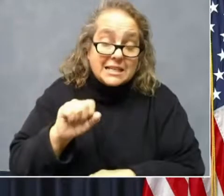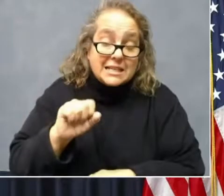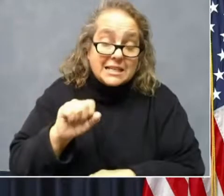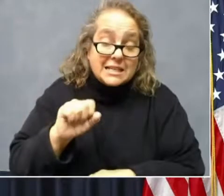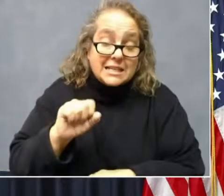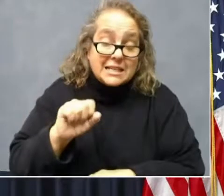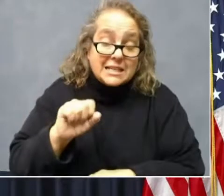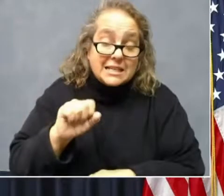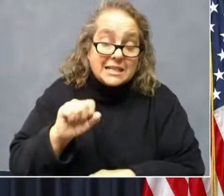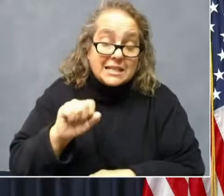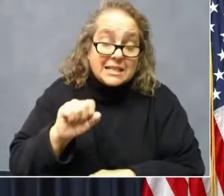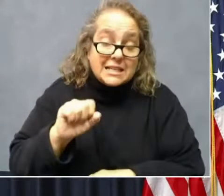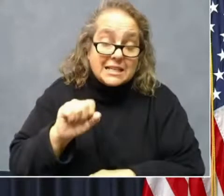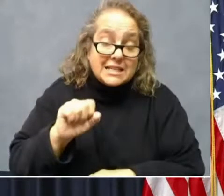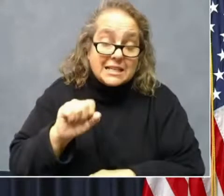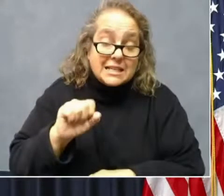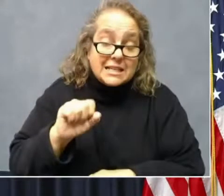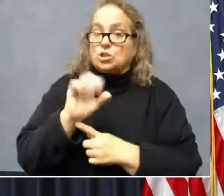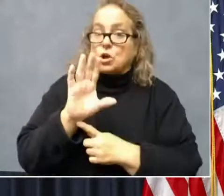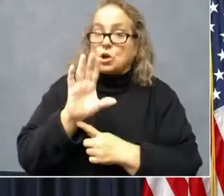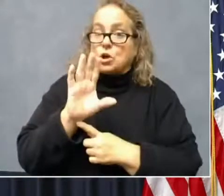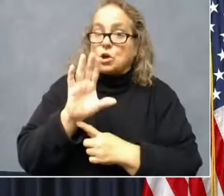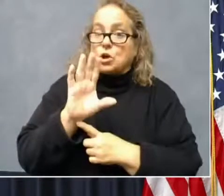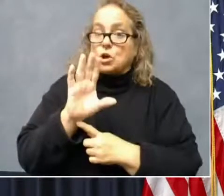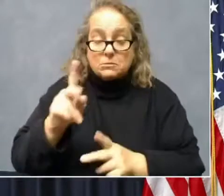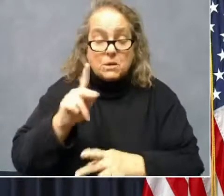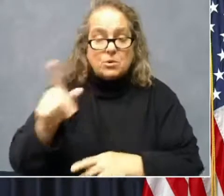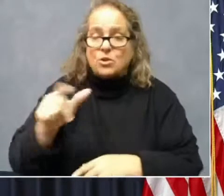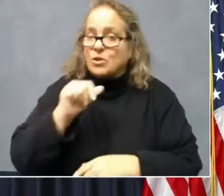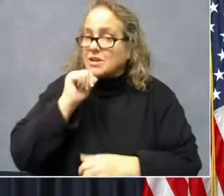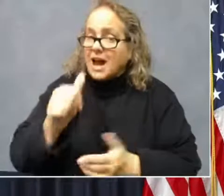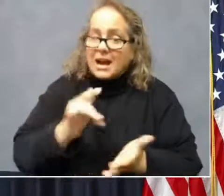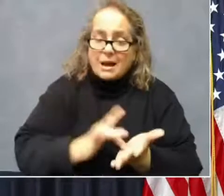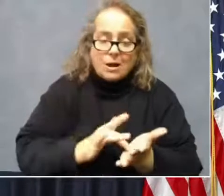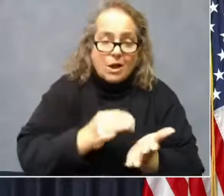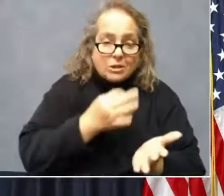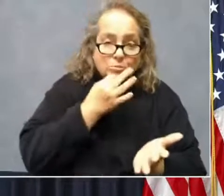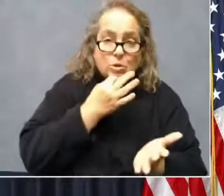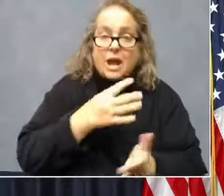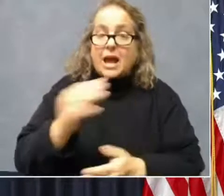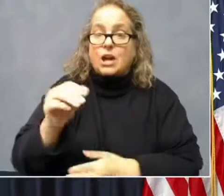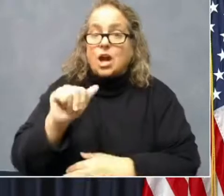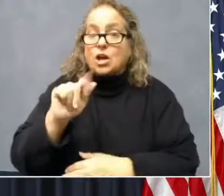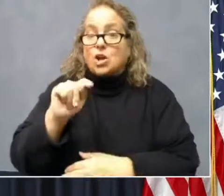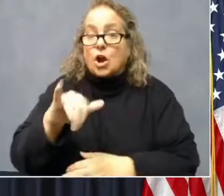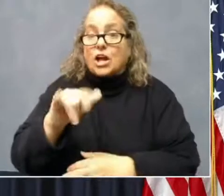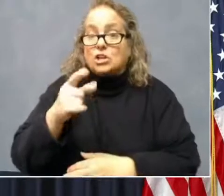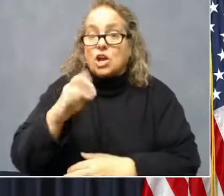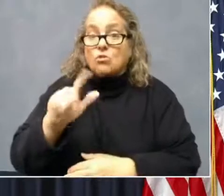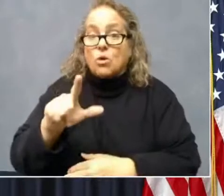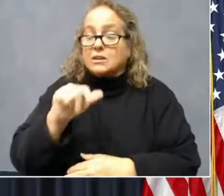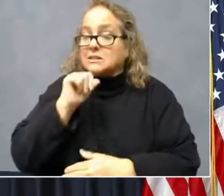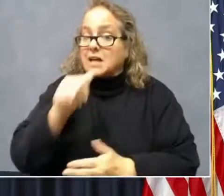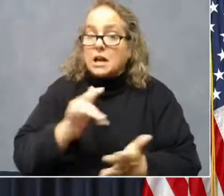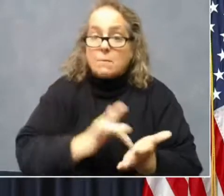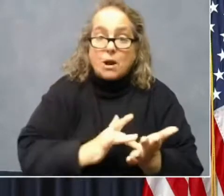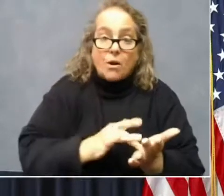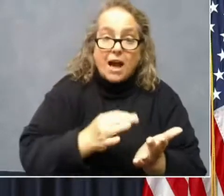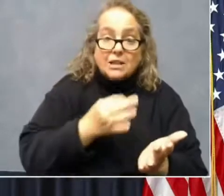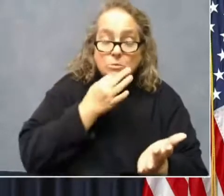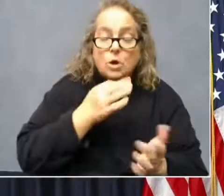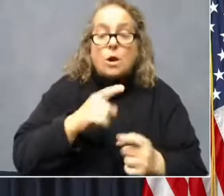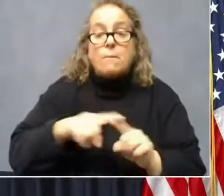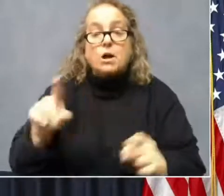expert, but they say we, the American Medical Association